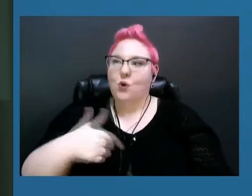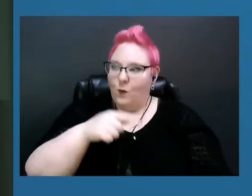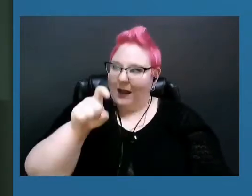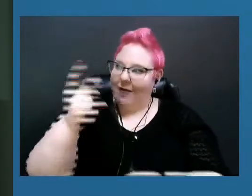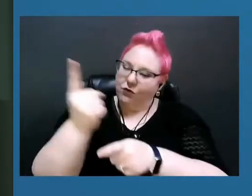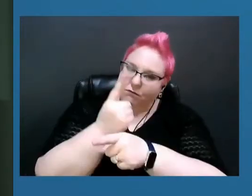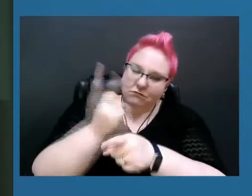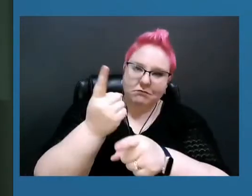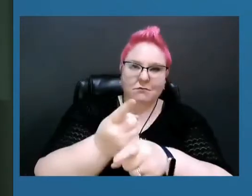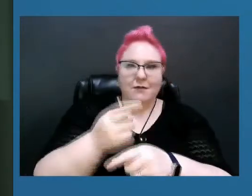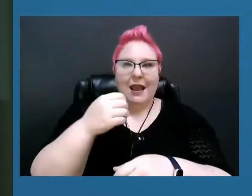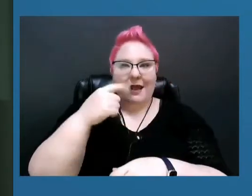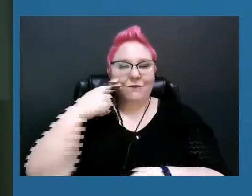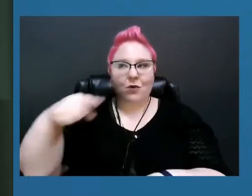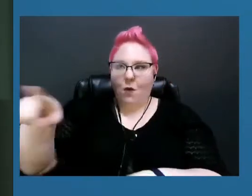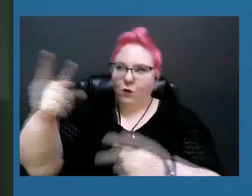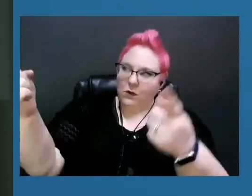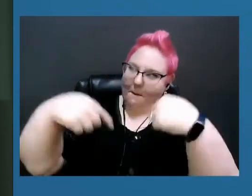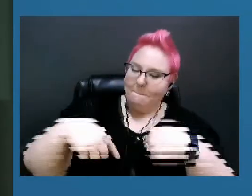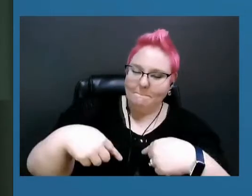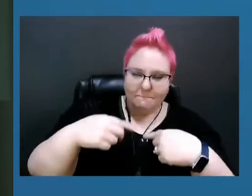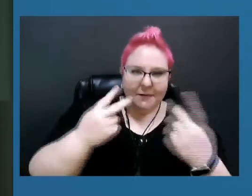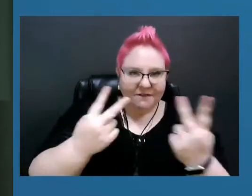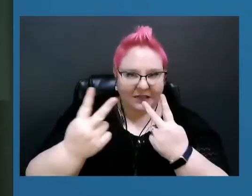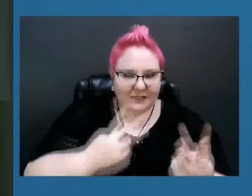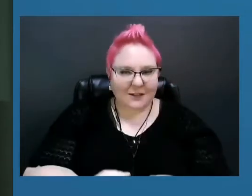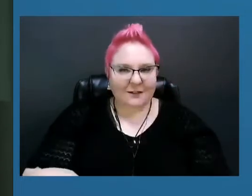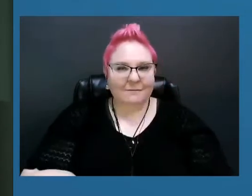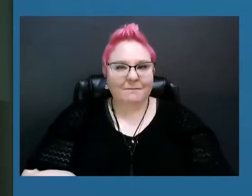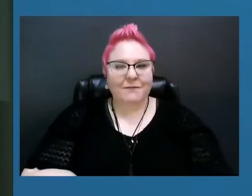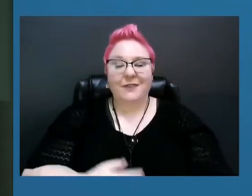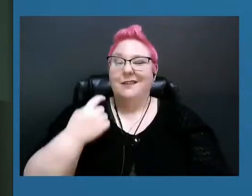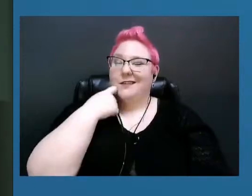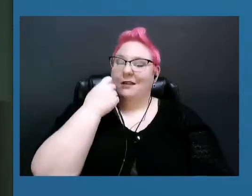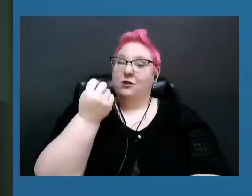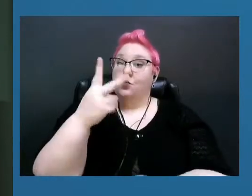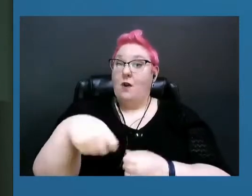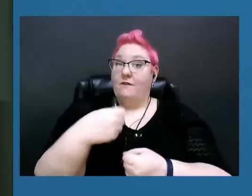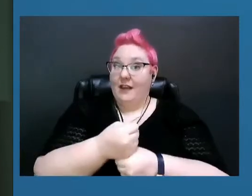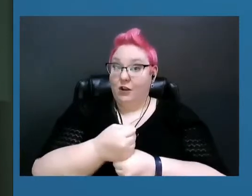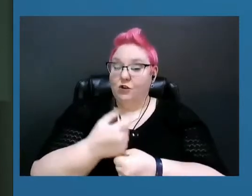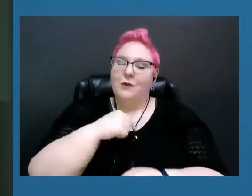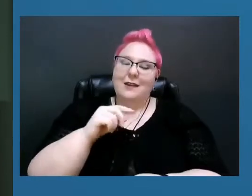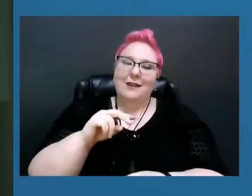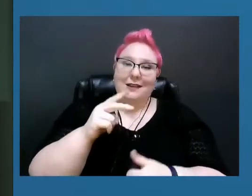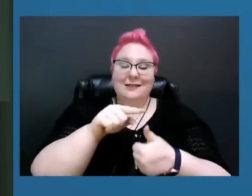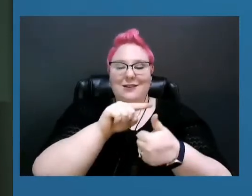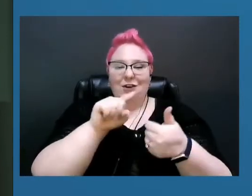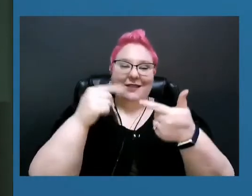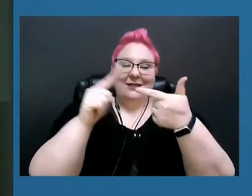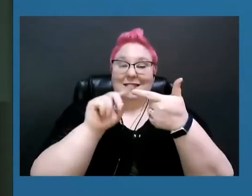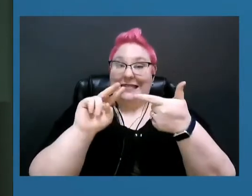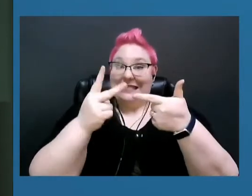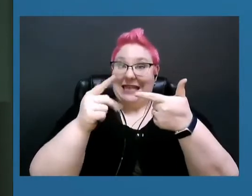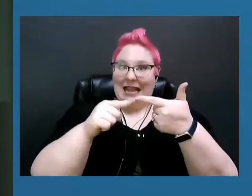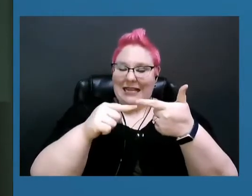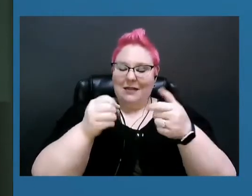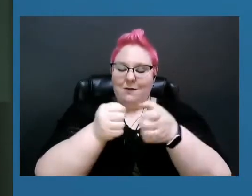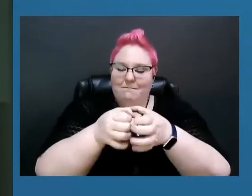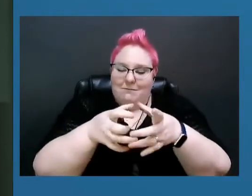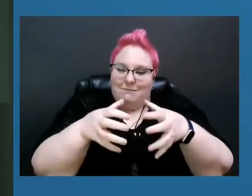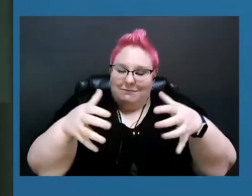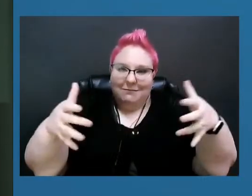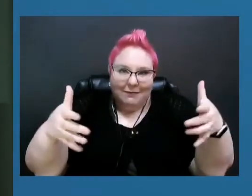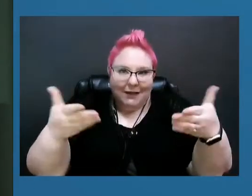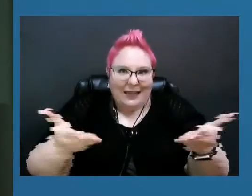dollars in. And for the last 12 years, we have been the second fastest growing visitor economy in New York State and one of